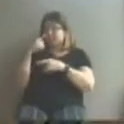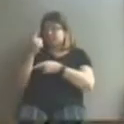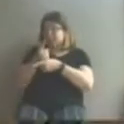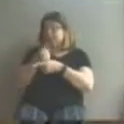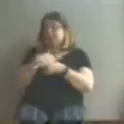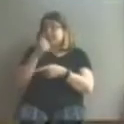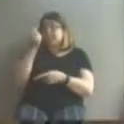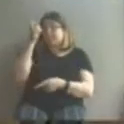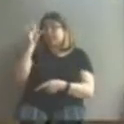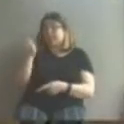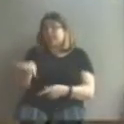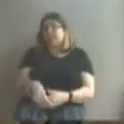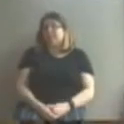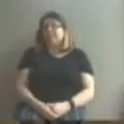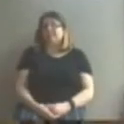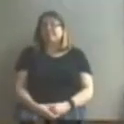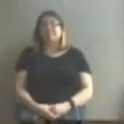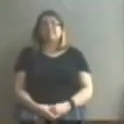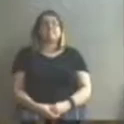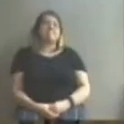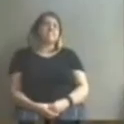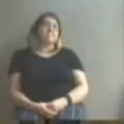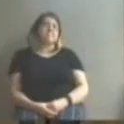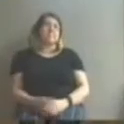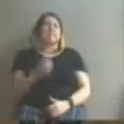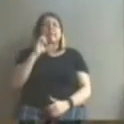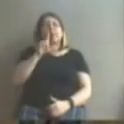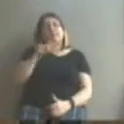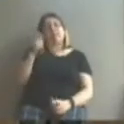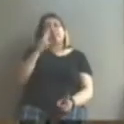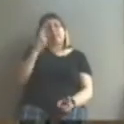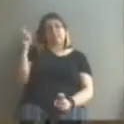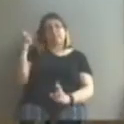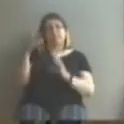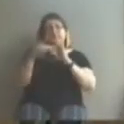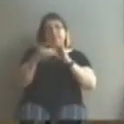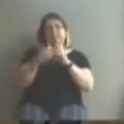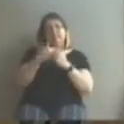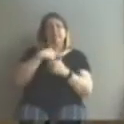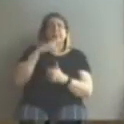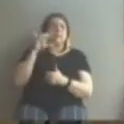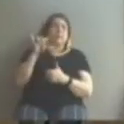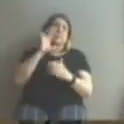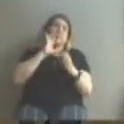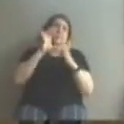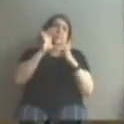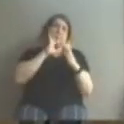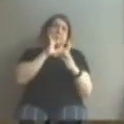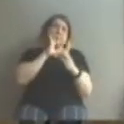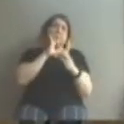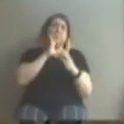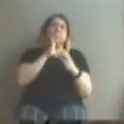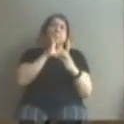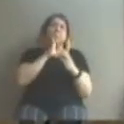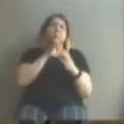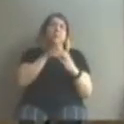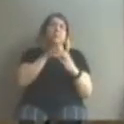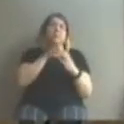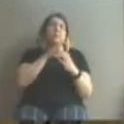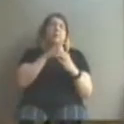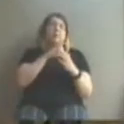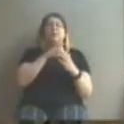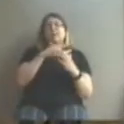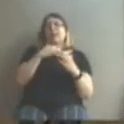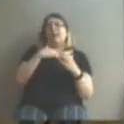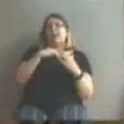I understand that. As it relates to other matters tied to me, I think that would be a conversation that I would entertain absent of the mic,